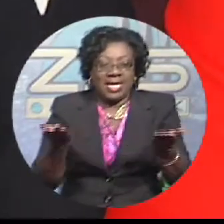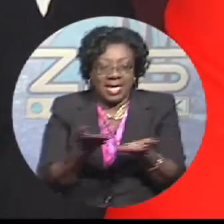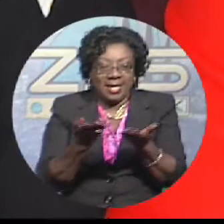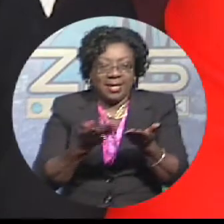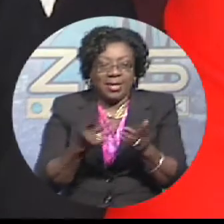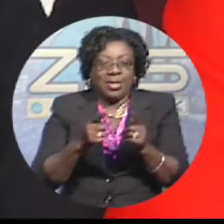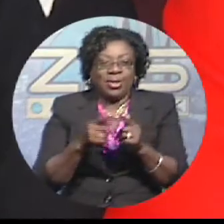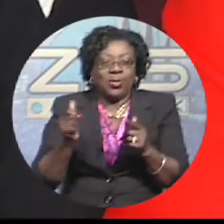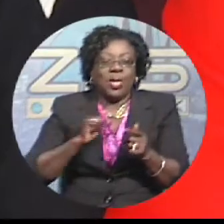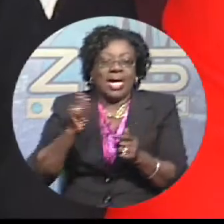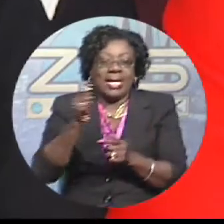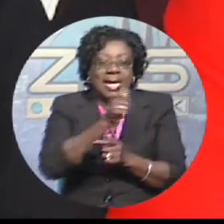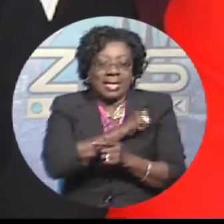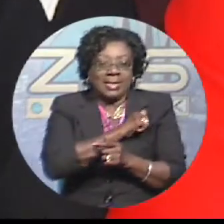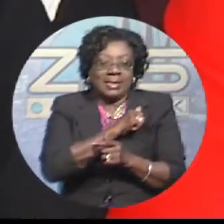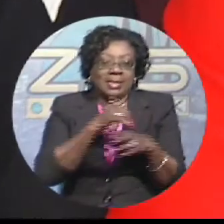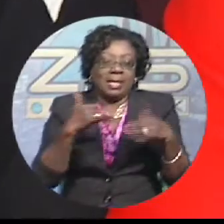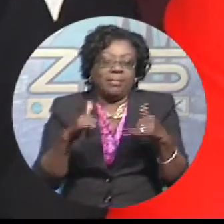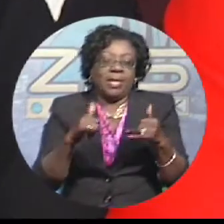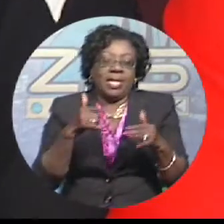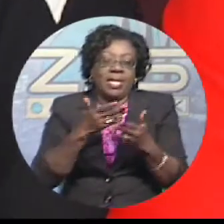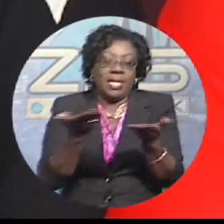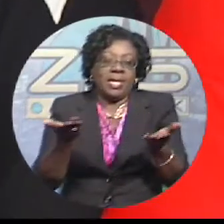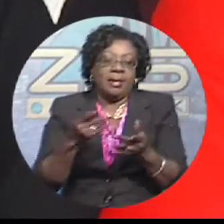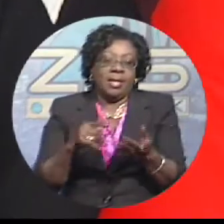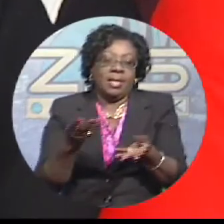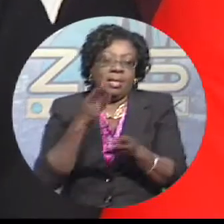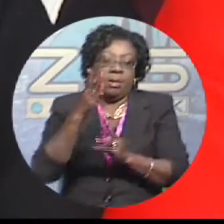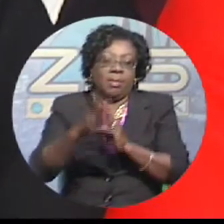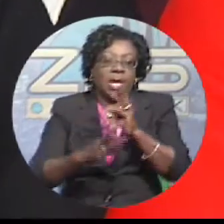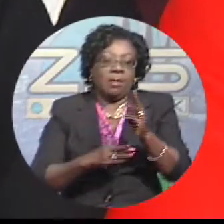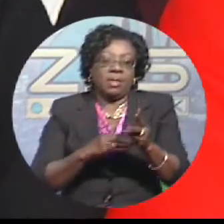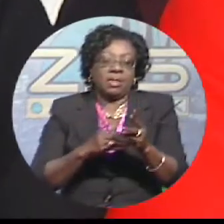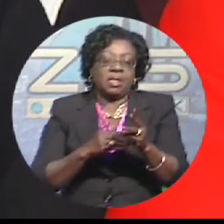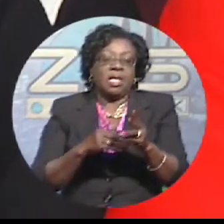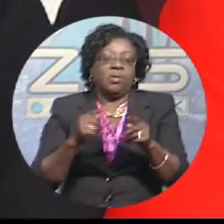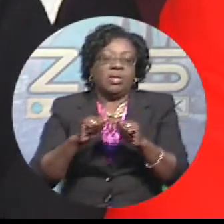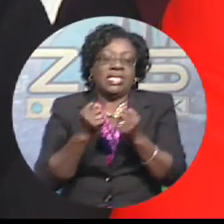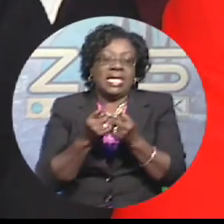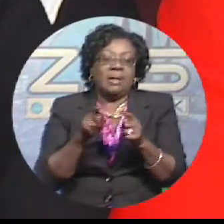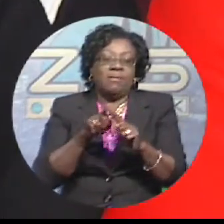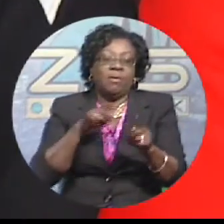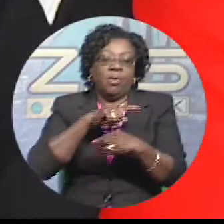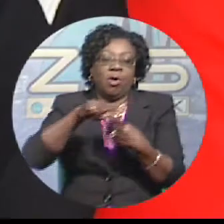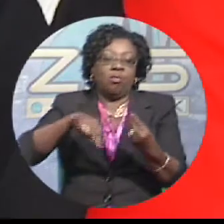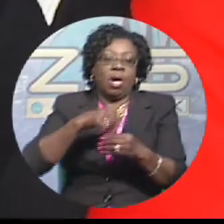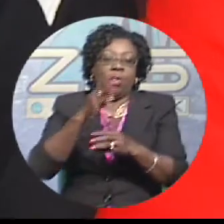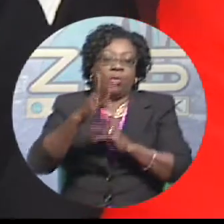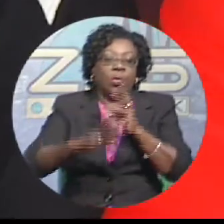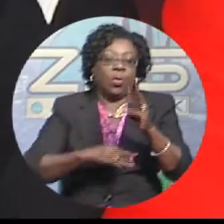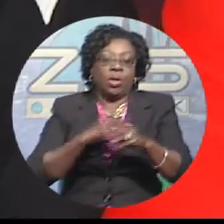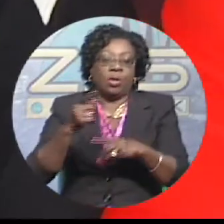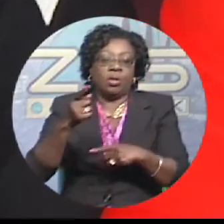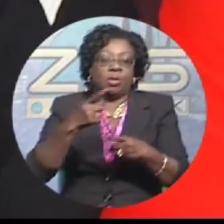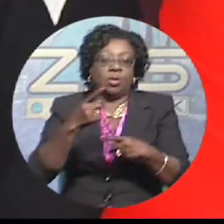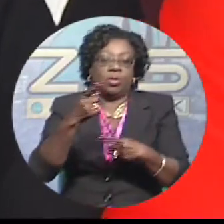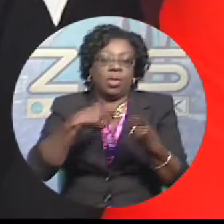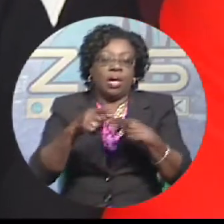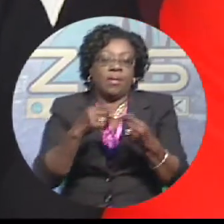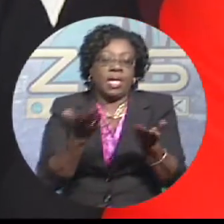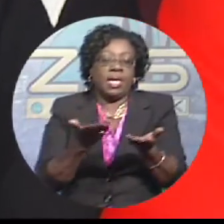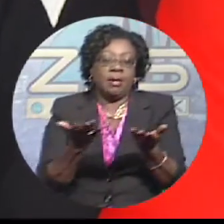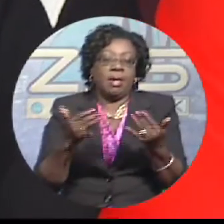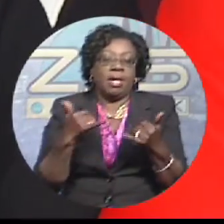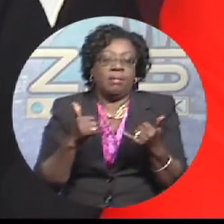major international events, the World Basketball, which is equivalent to what we had here,